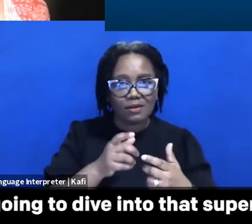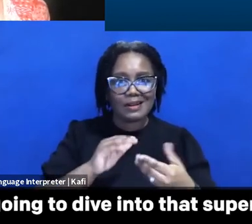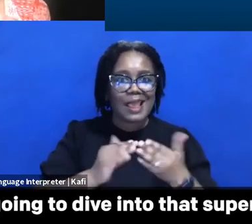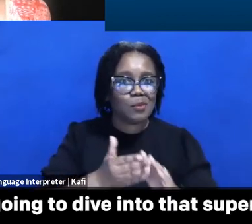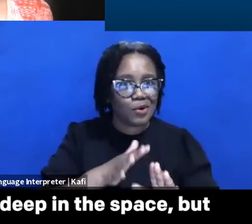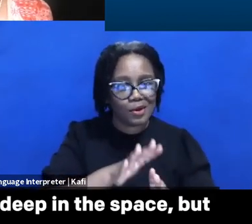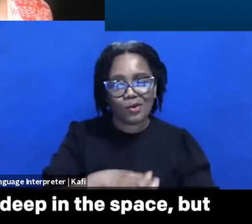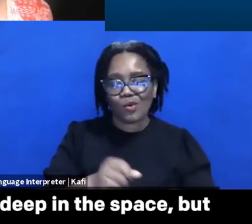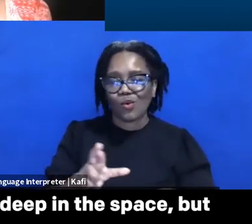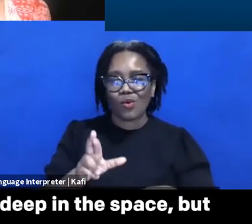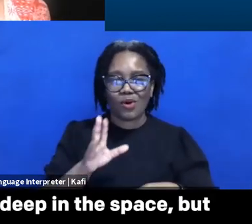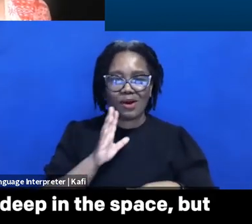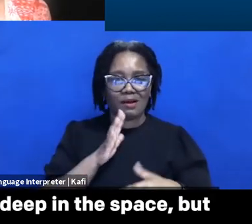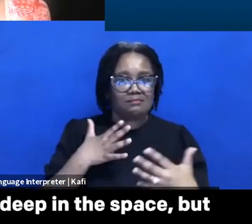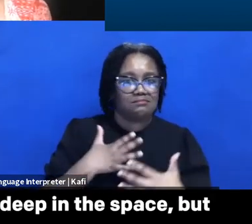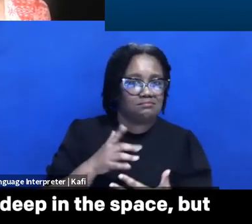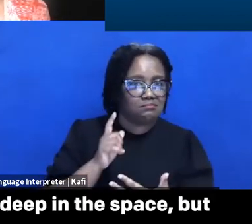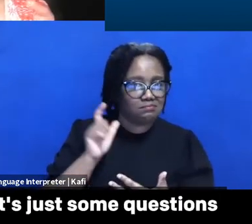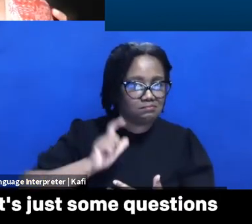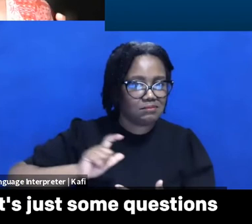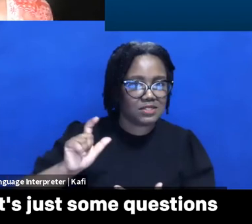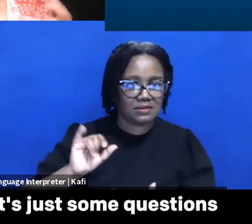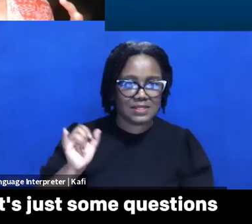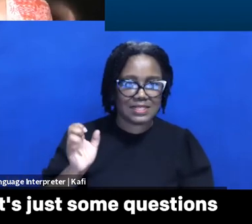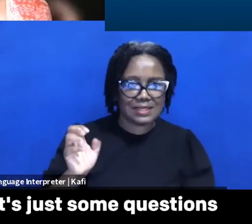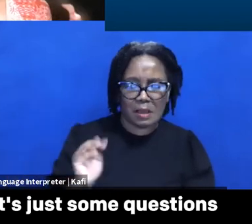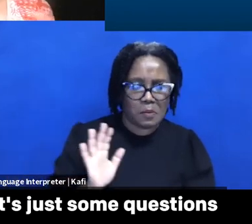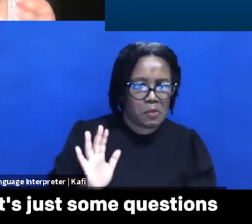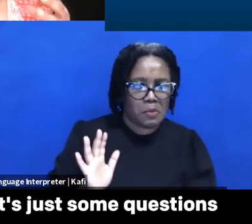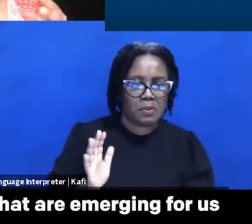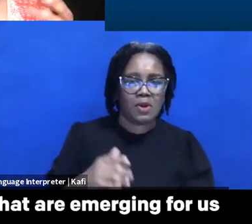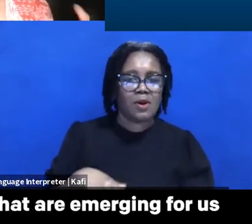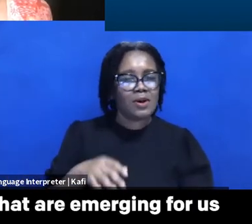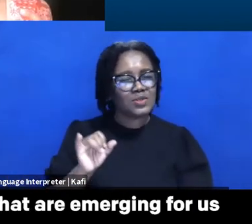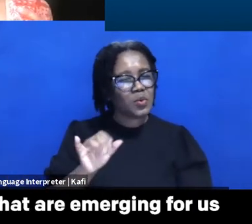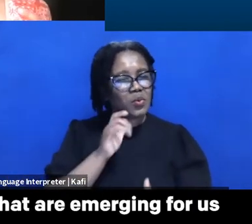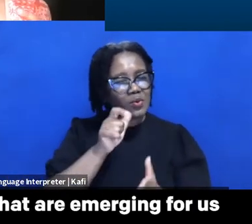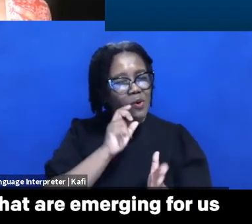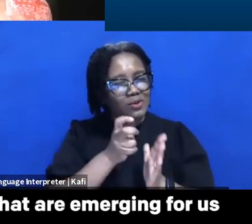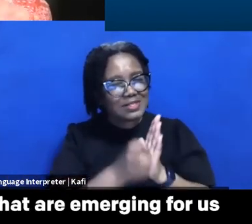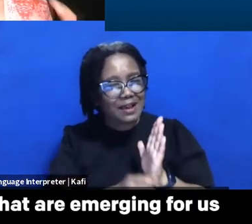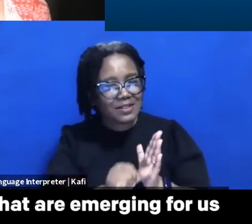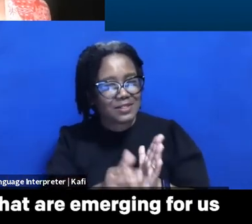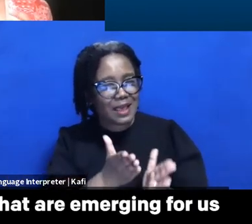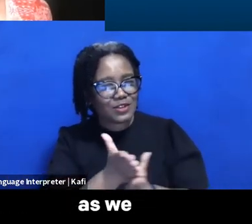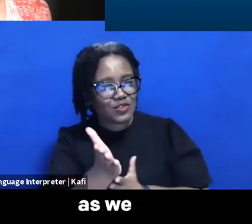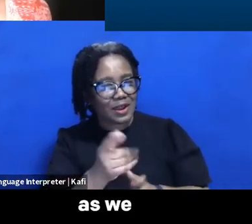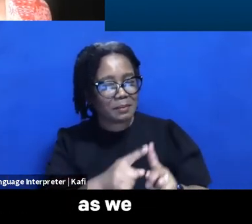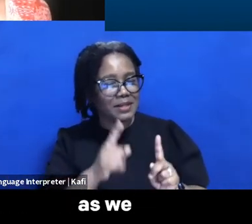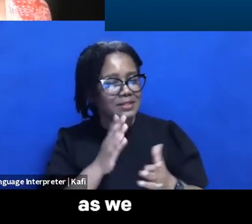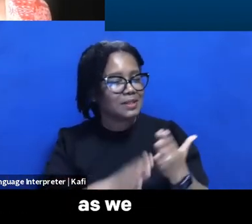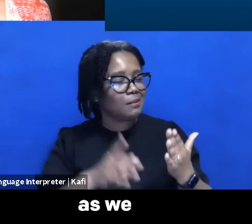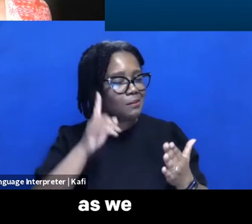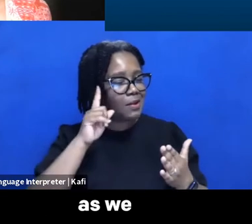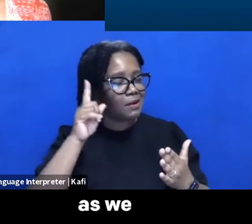that super deep, in this space, but it's just some questions that are emerging for us as